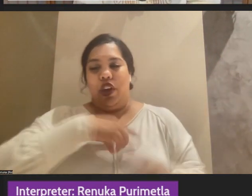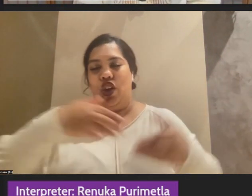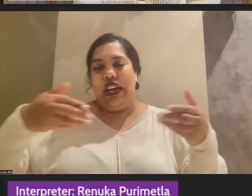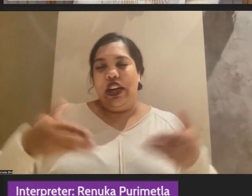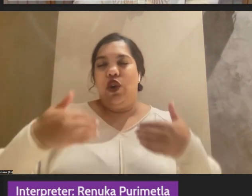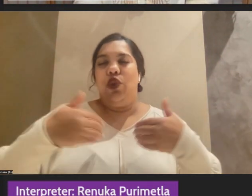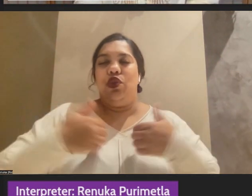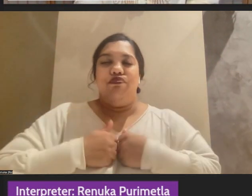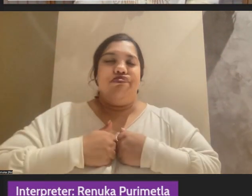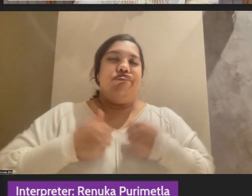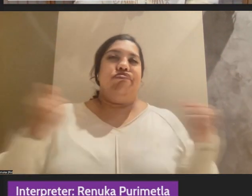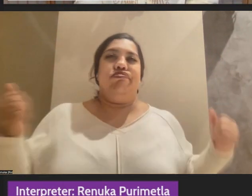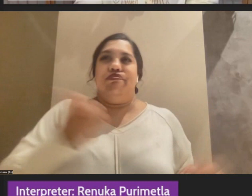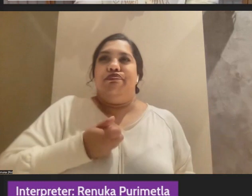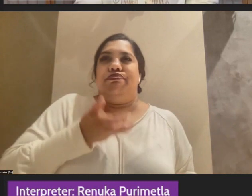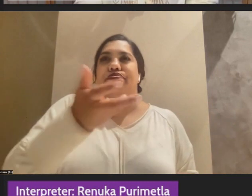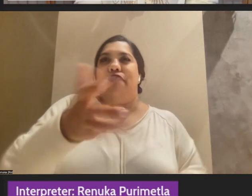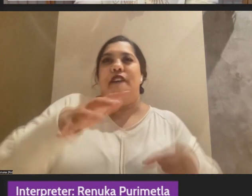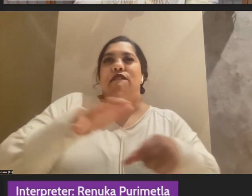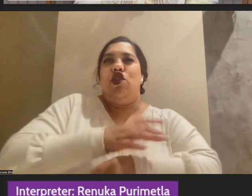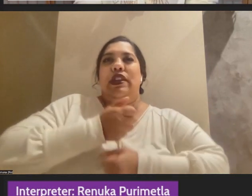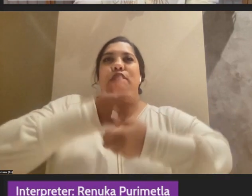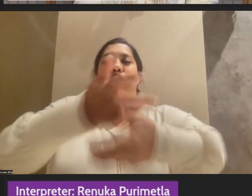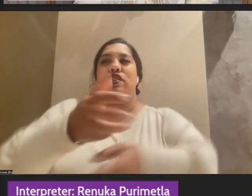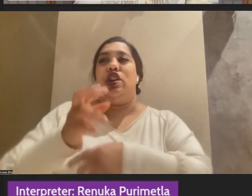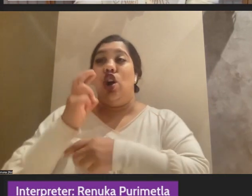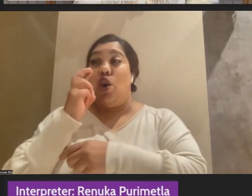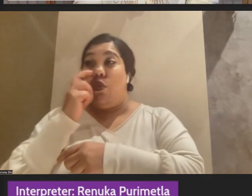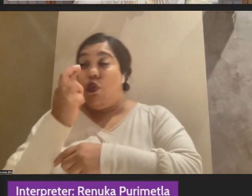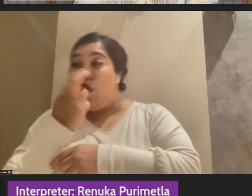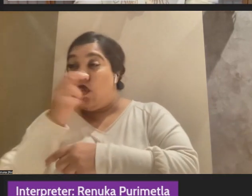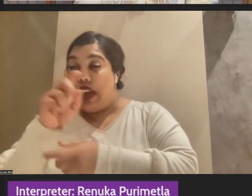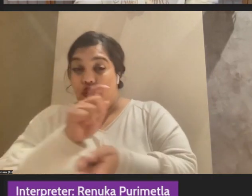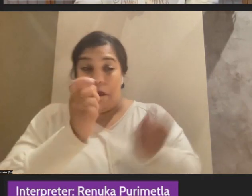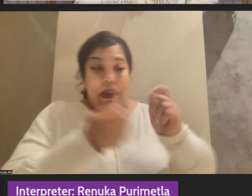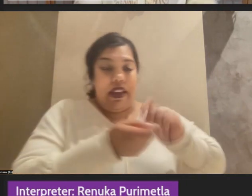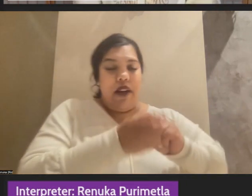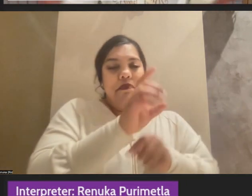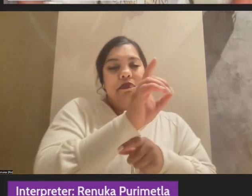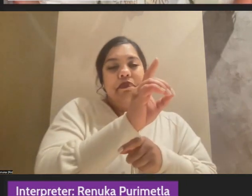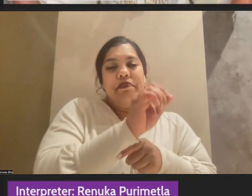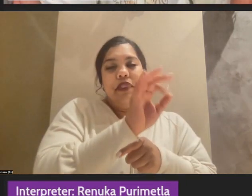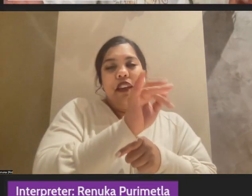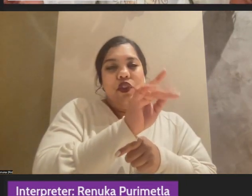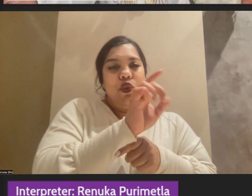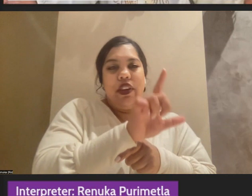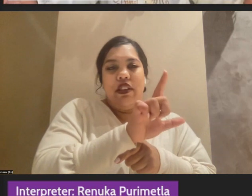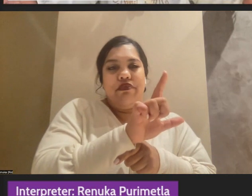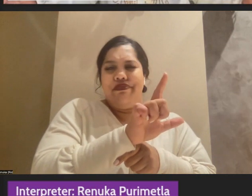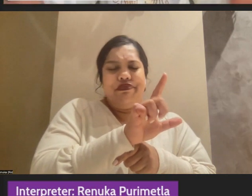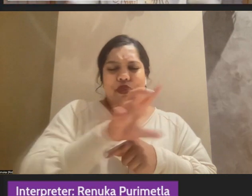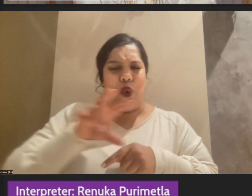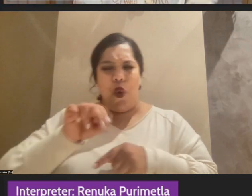to be a daffodil. The rose simply grows to be what